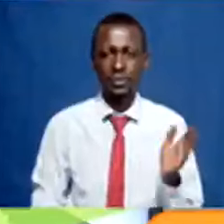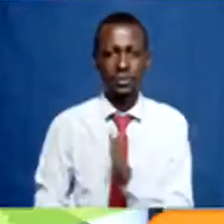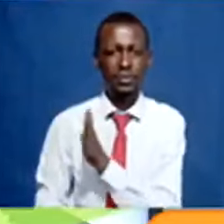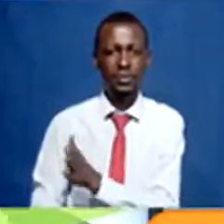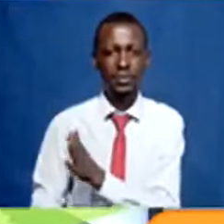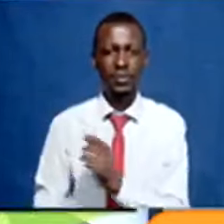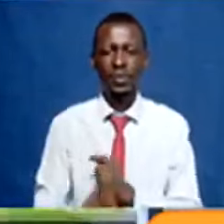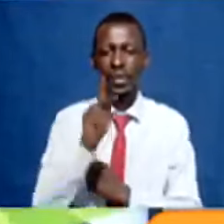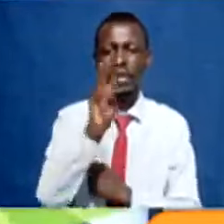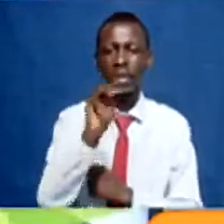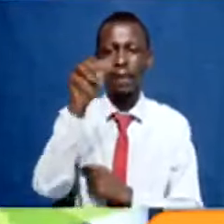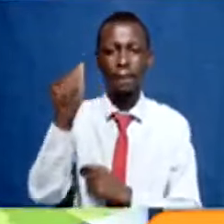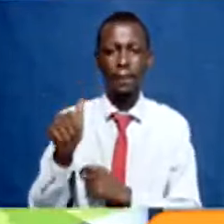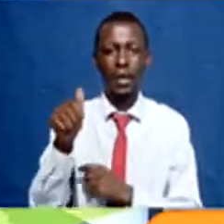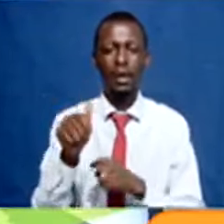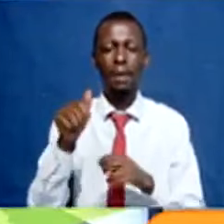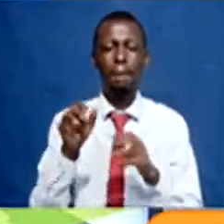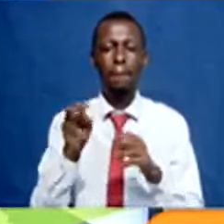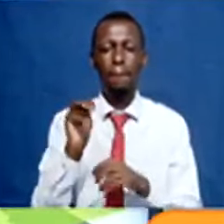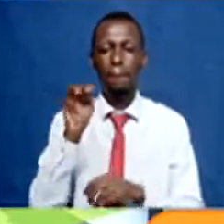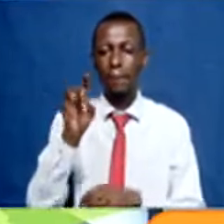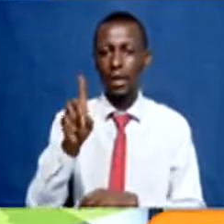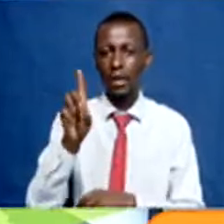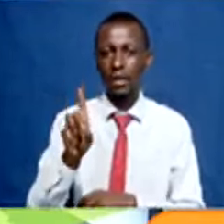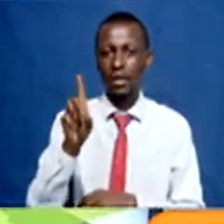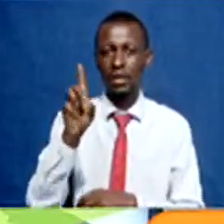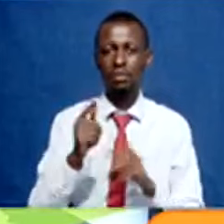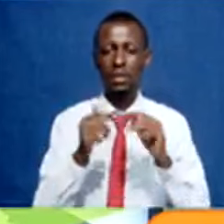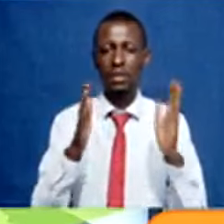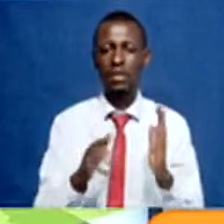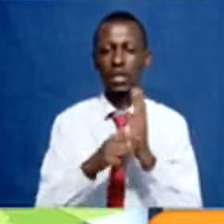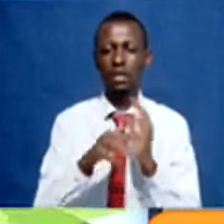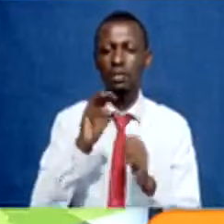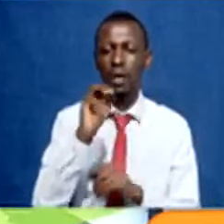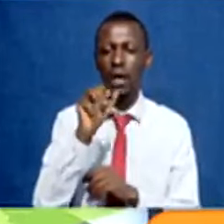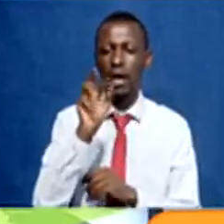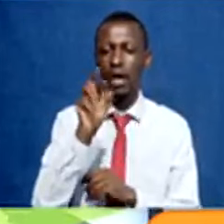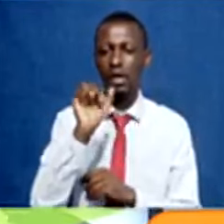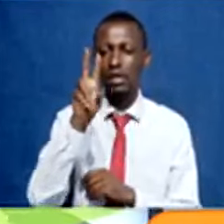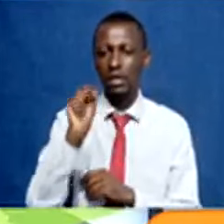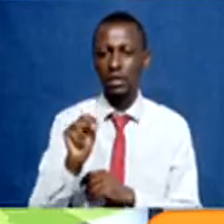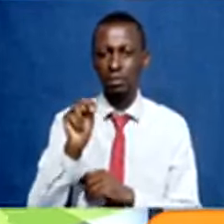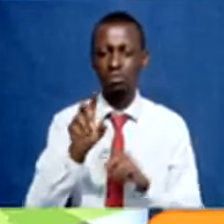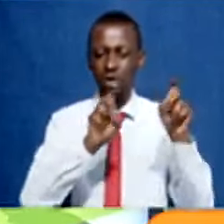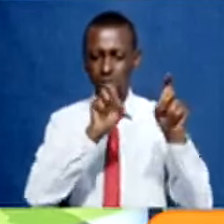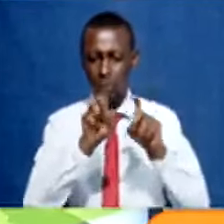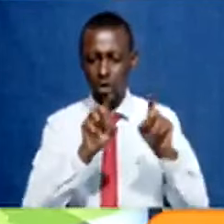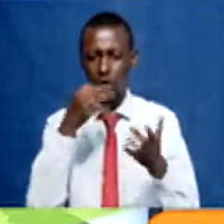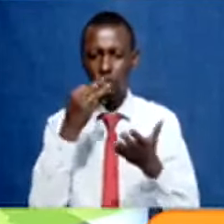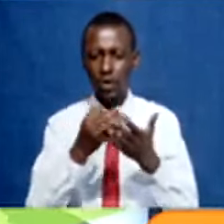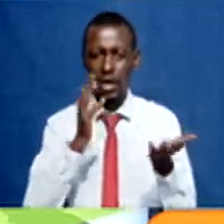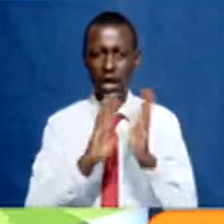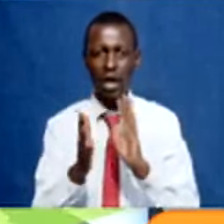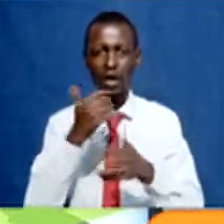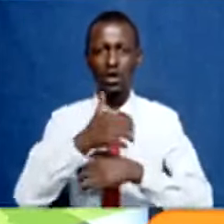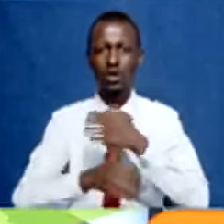The Kenya Maritime Authority Managing Director, Engineer Martin Munga, was put to task over financial queries relating to